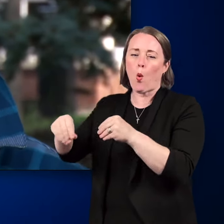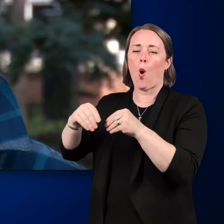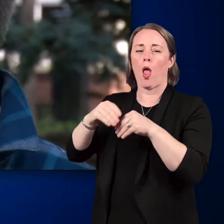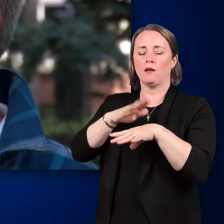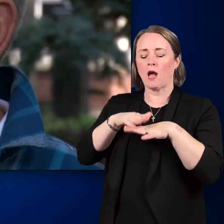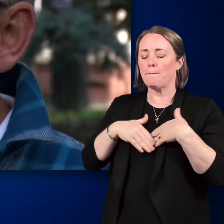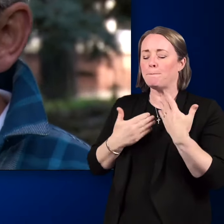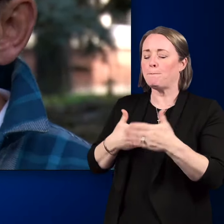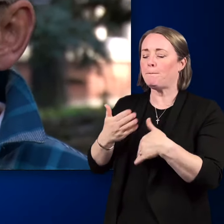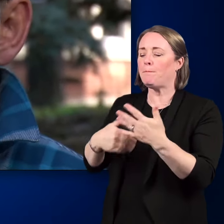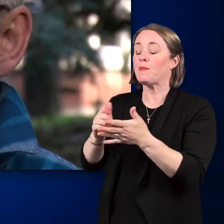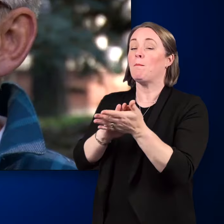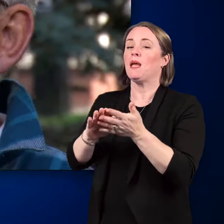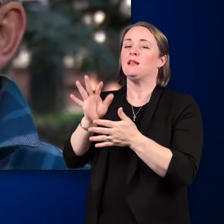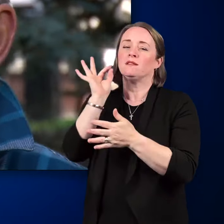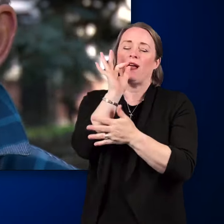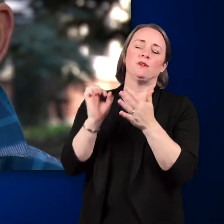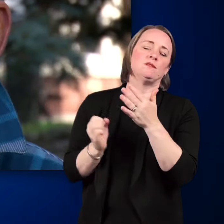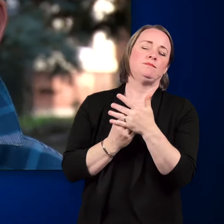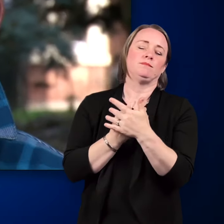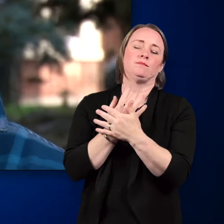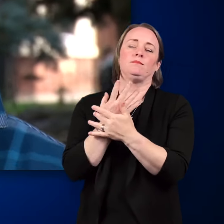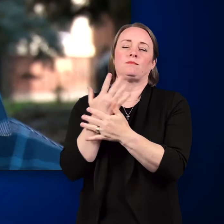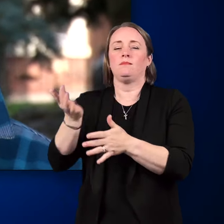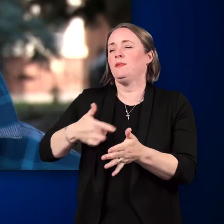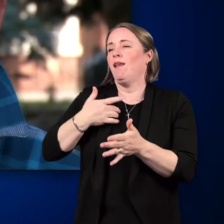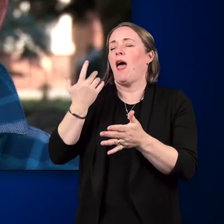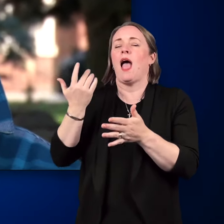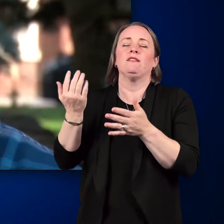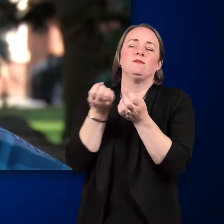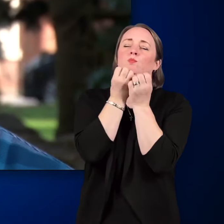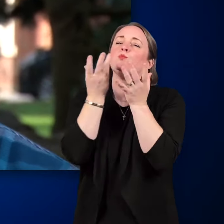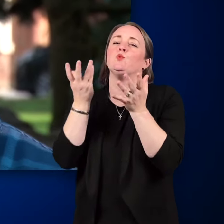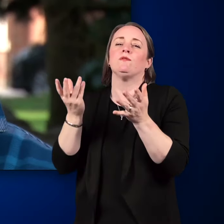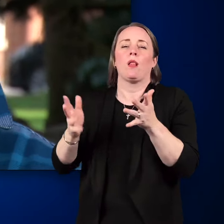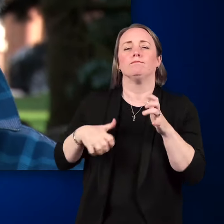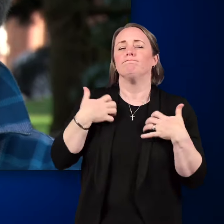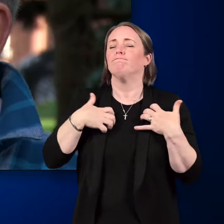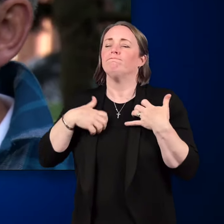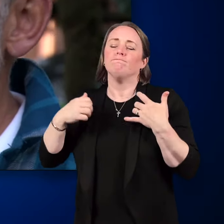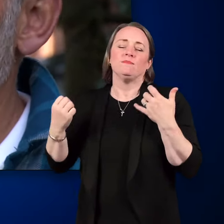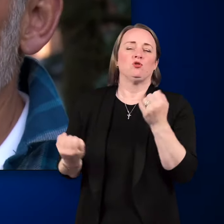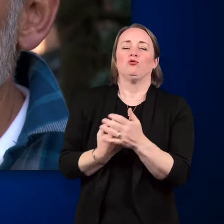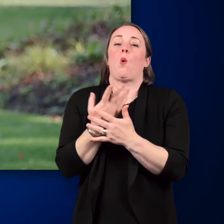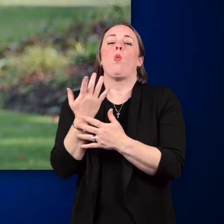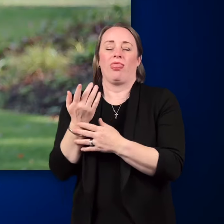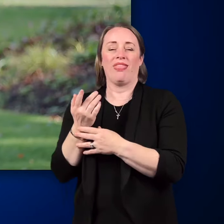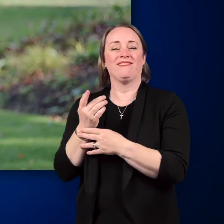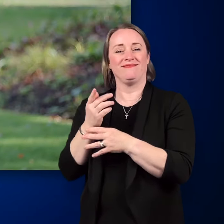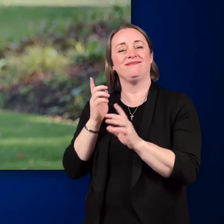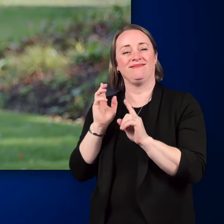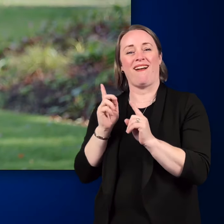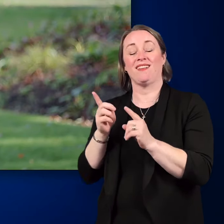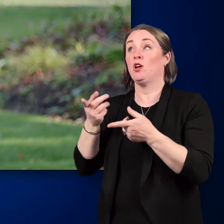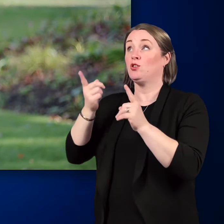time bring about flourishing and life and vivacity and energy and growth. God's